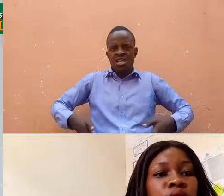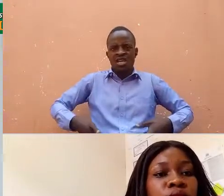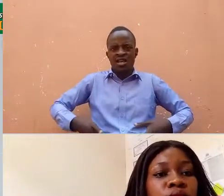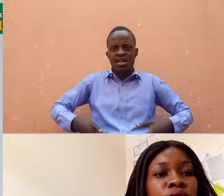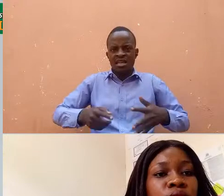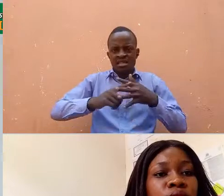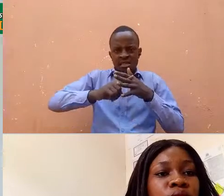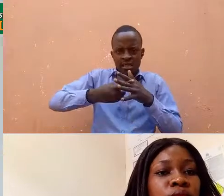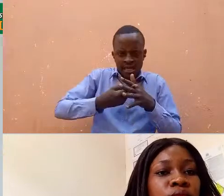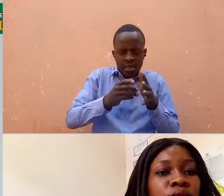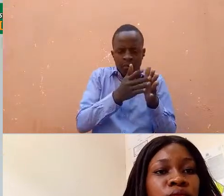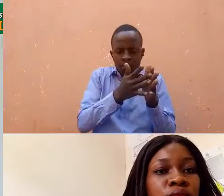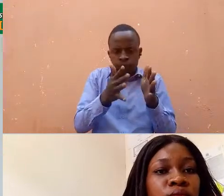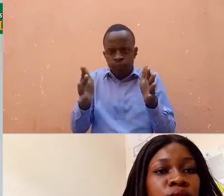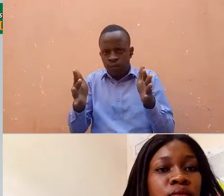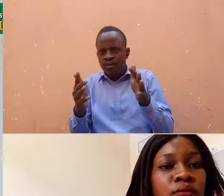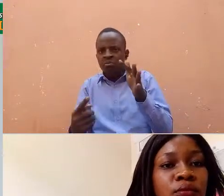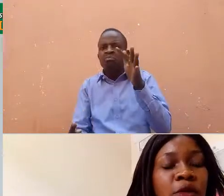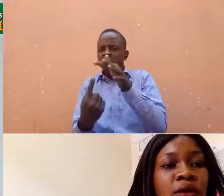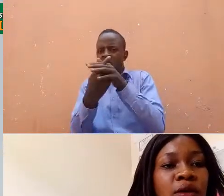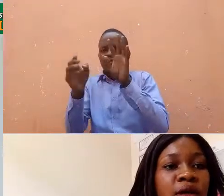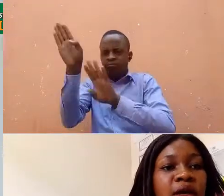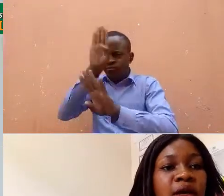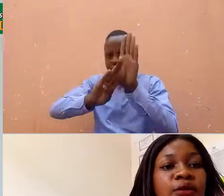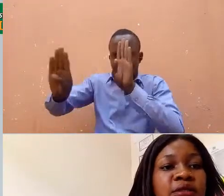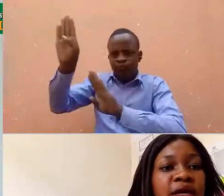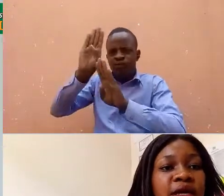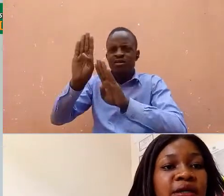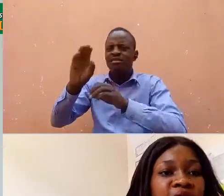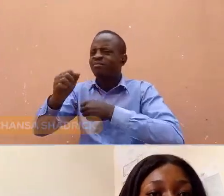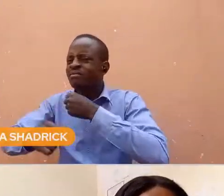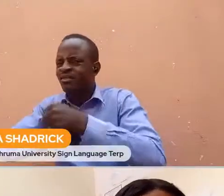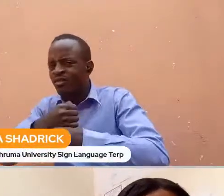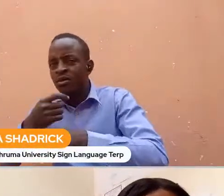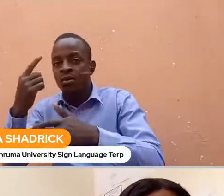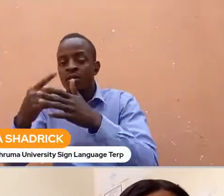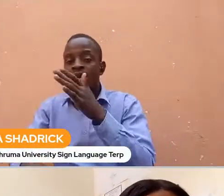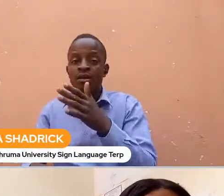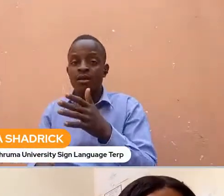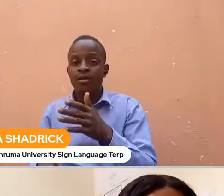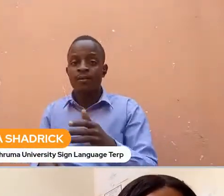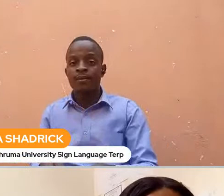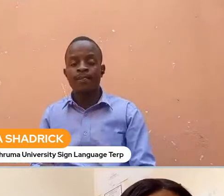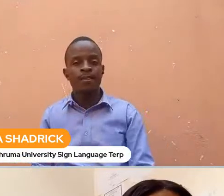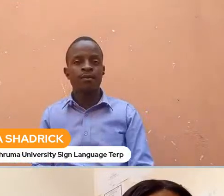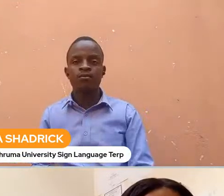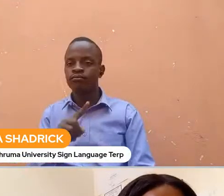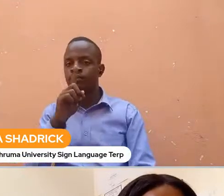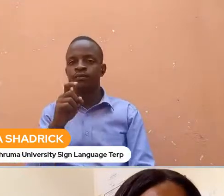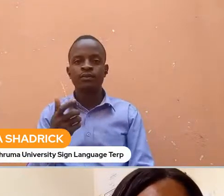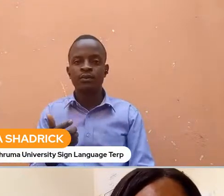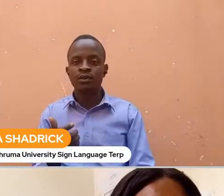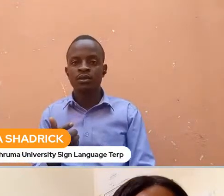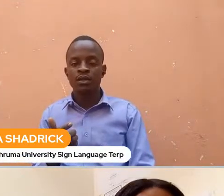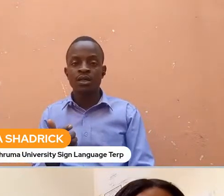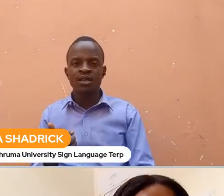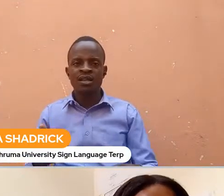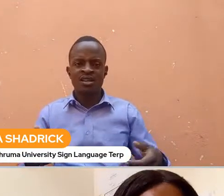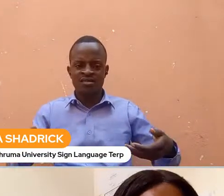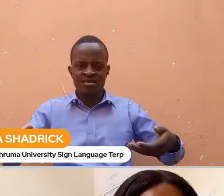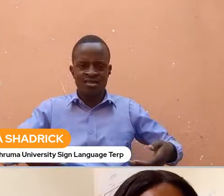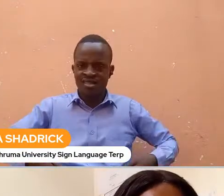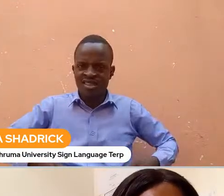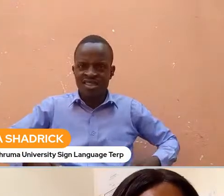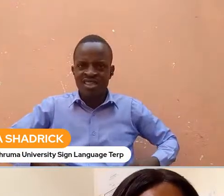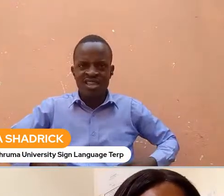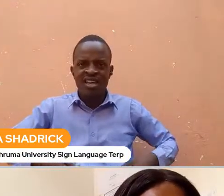is your response to that? There are no side effects of family planning if you start at a tender age. The only side effects we